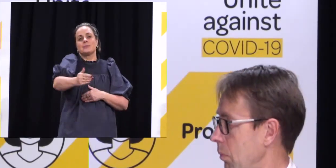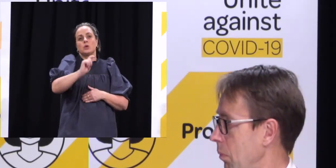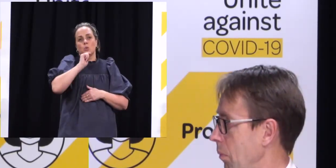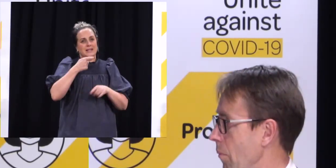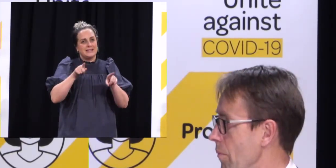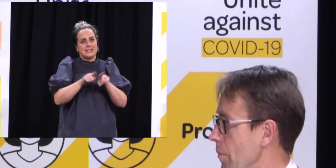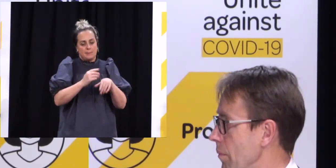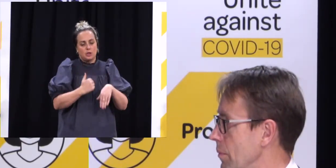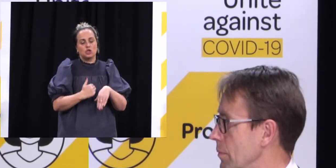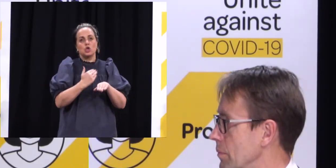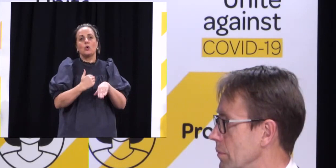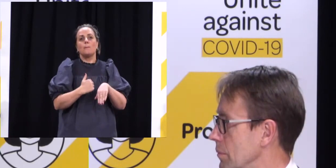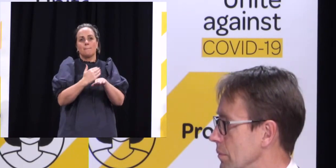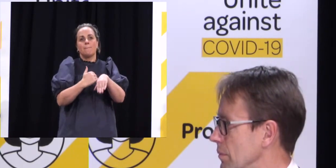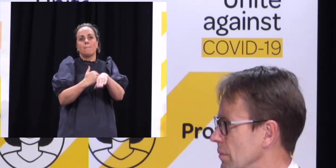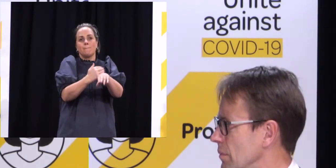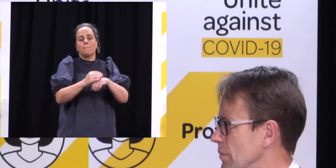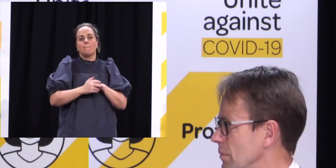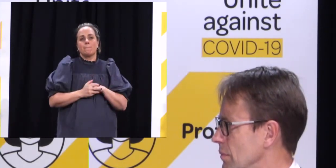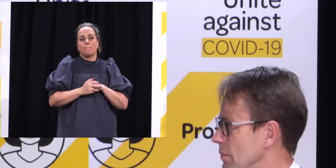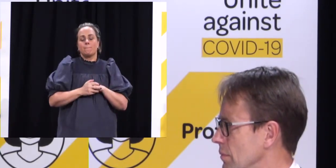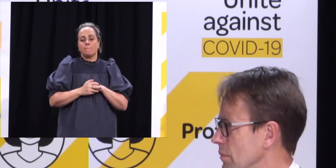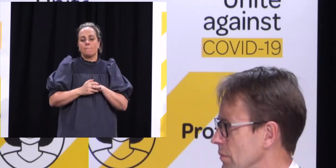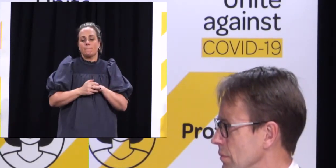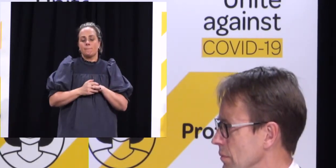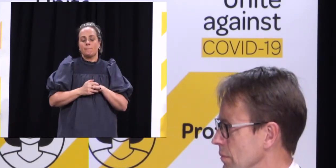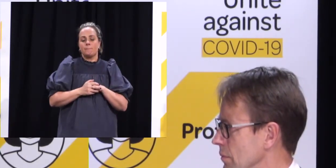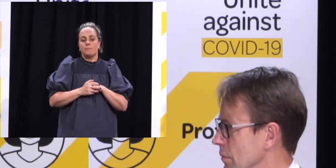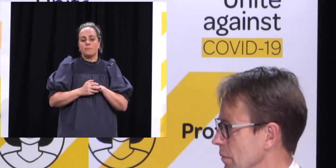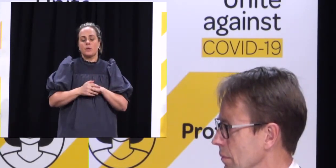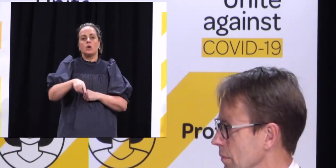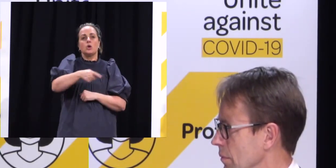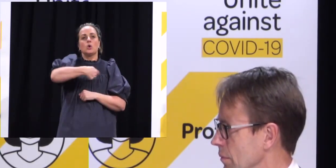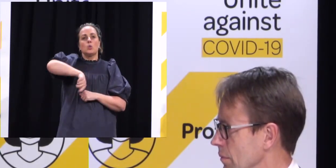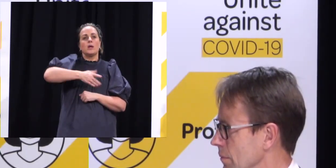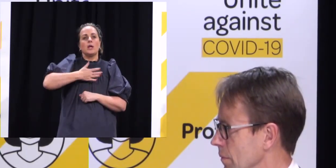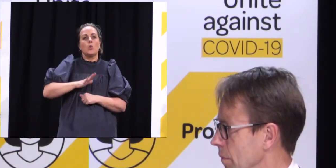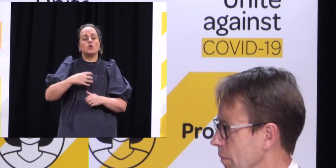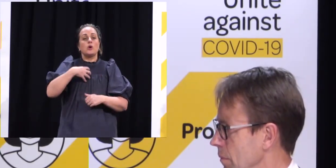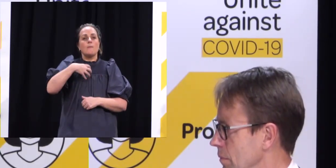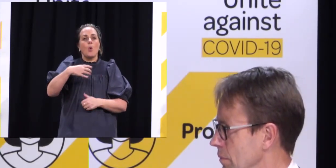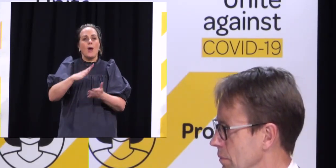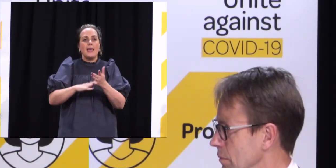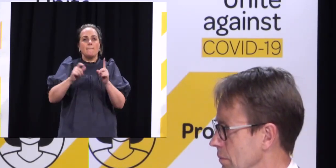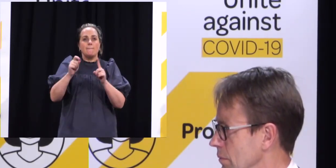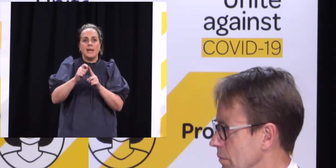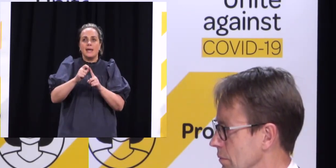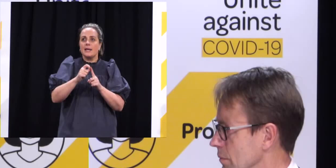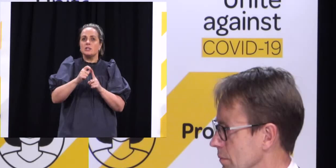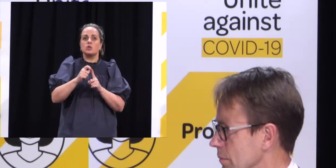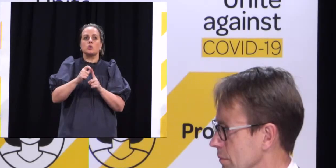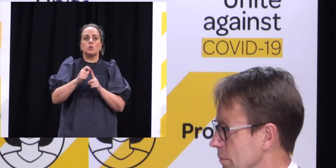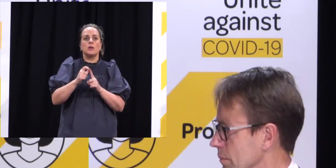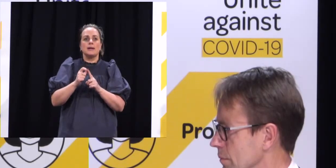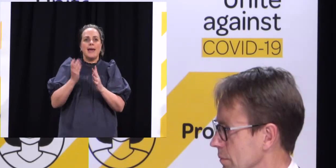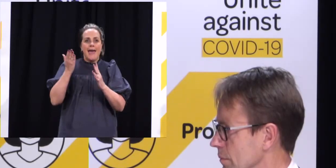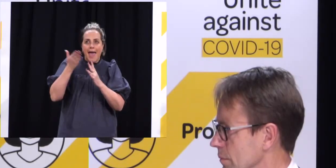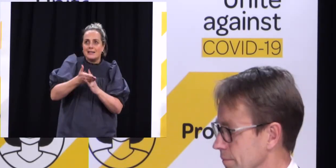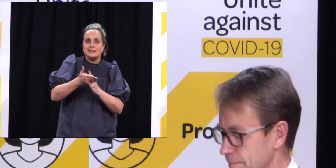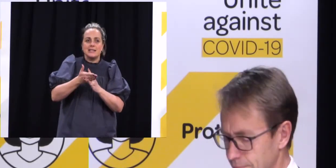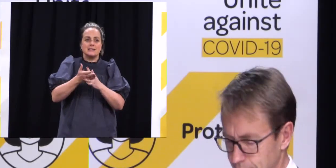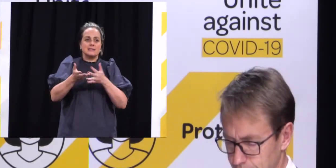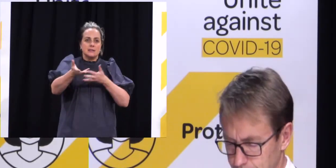one select committee, using our multiple select committees so that more MPs can access that process, and so that we can have